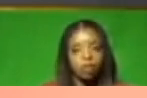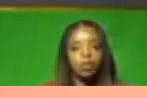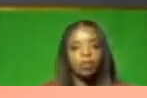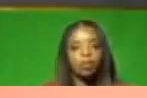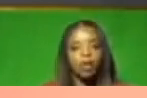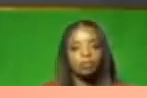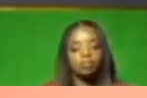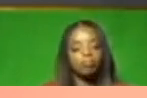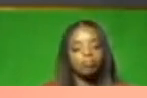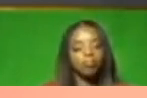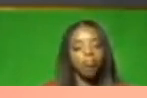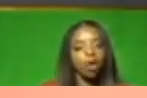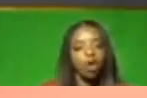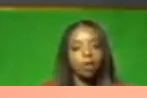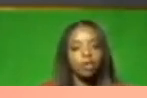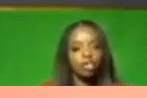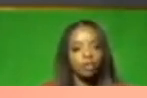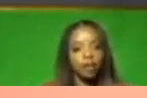and economic impact.